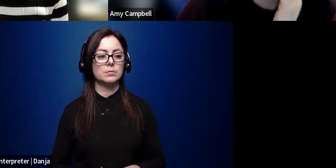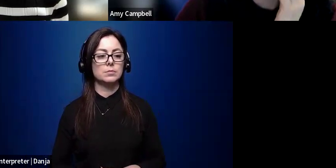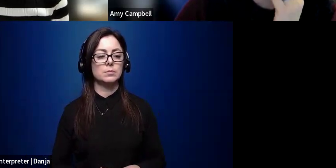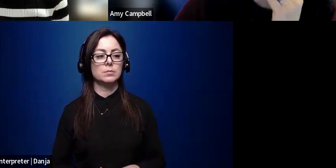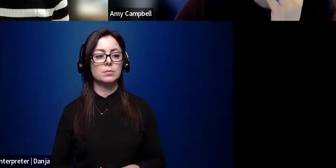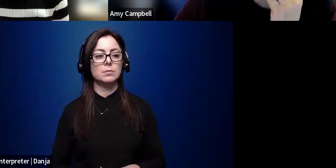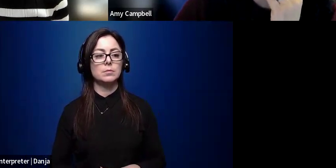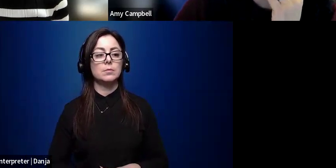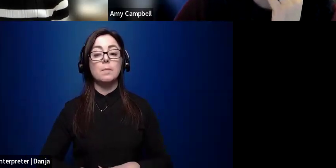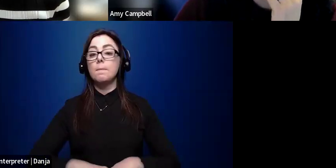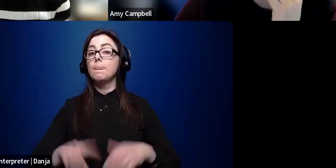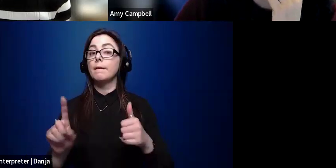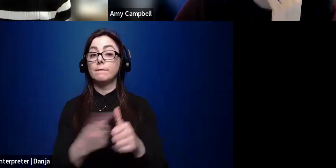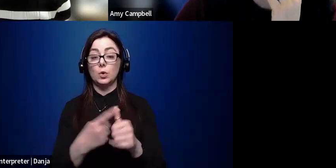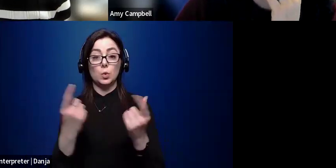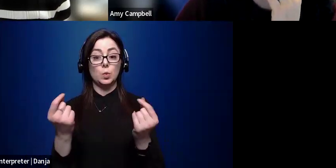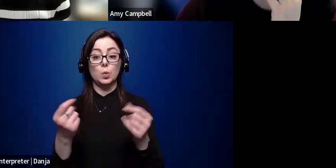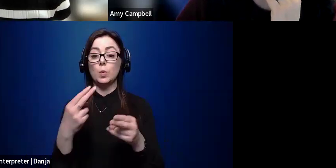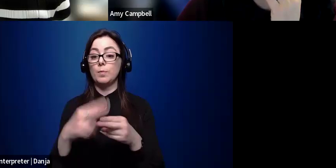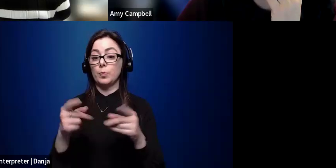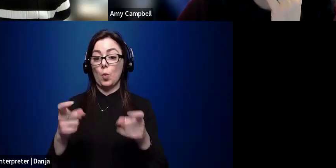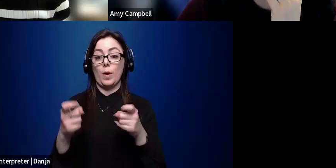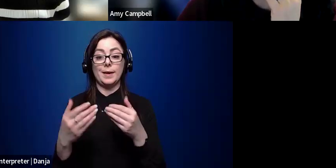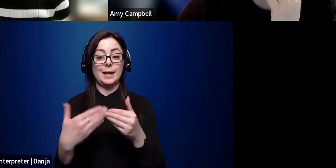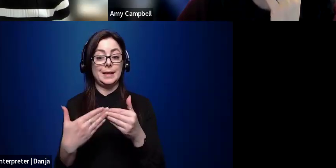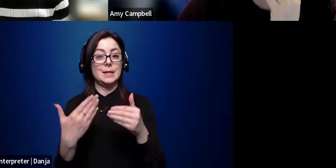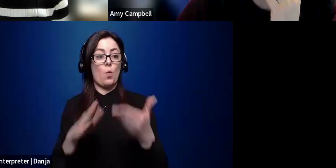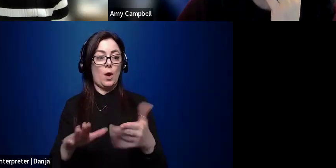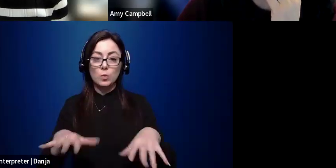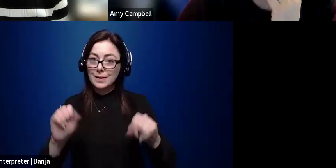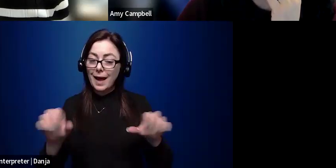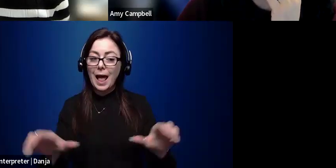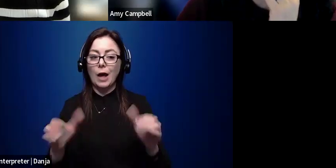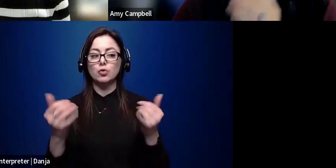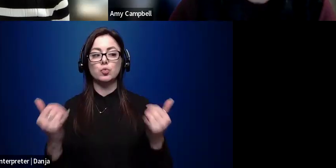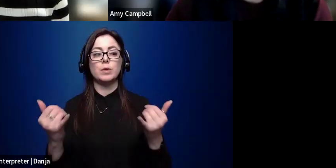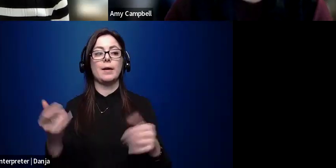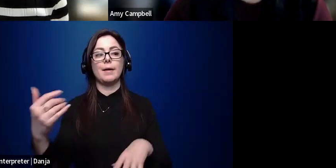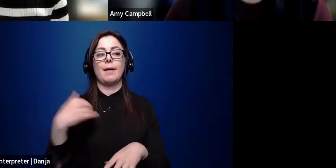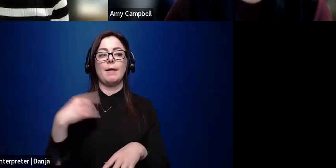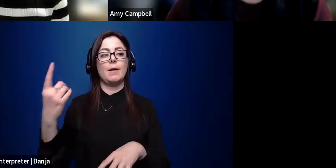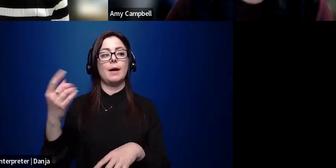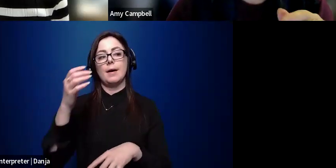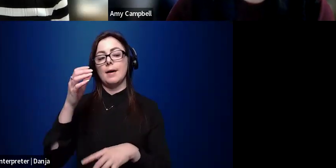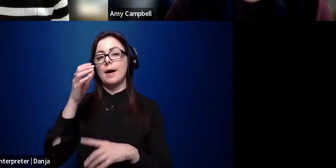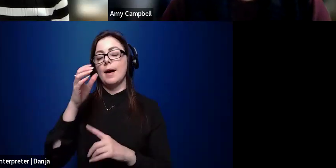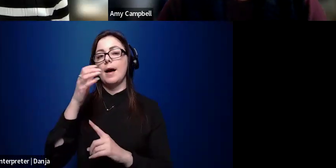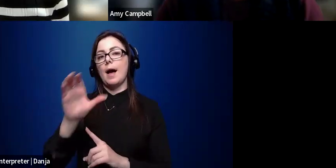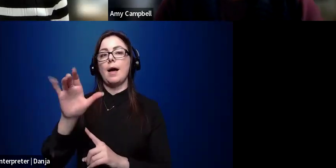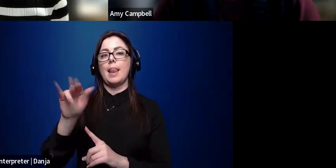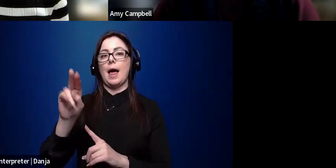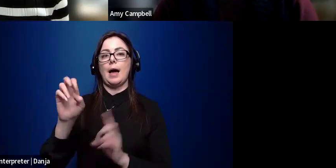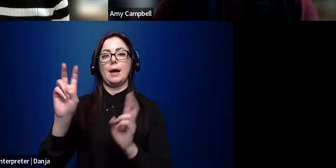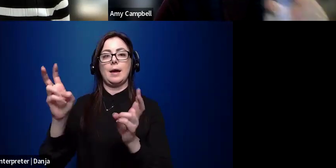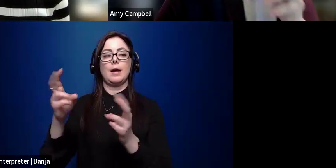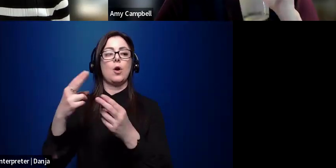So for the first thing you can do, quick and easy way to take action today, there's a hotline called Hands Off Medicaid.